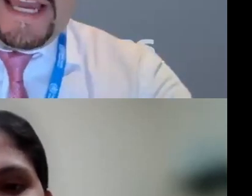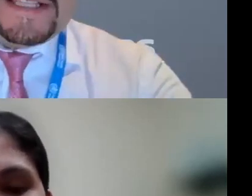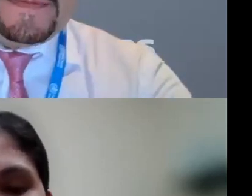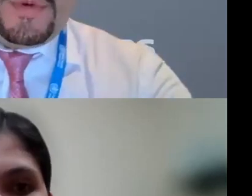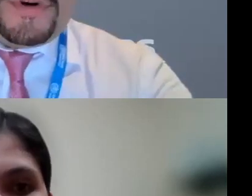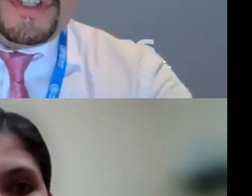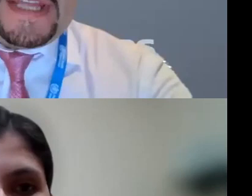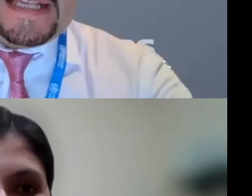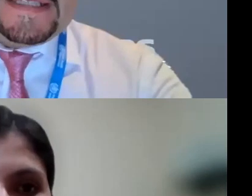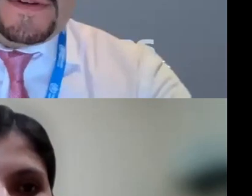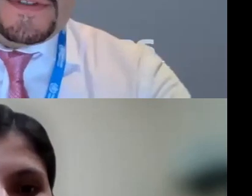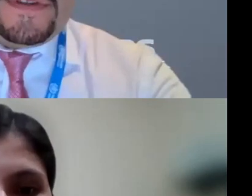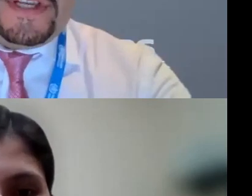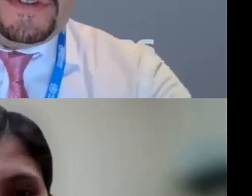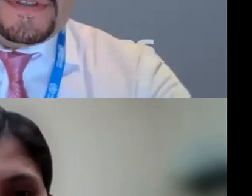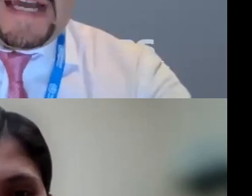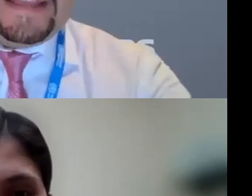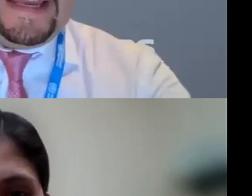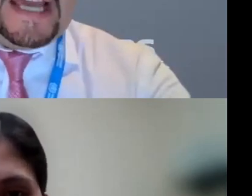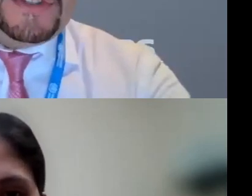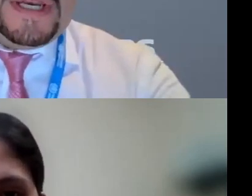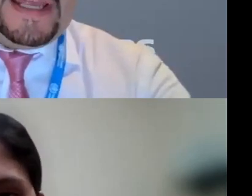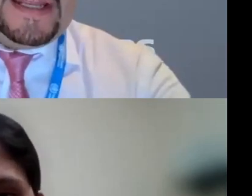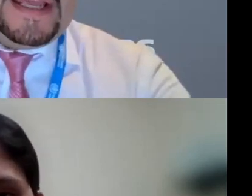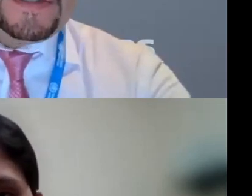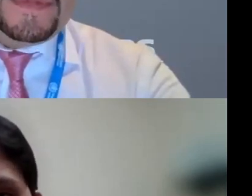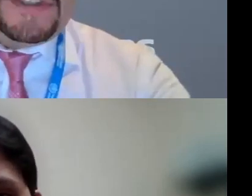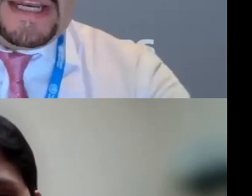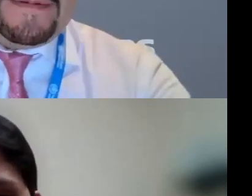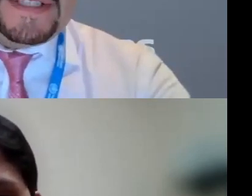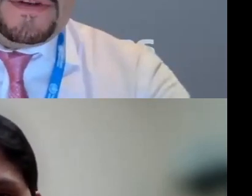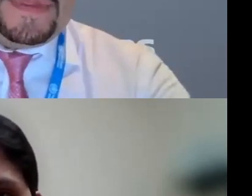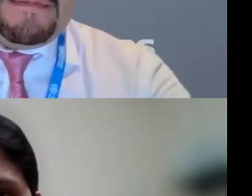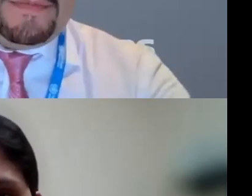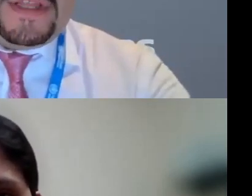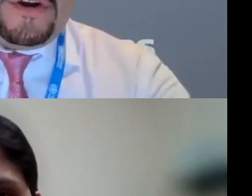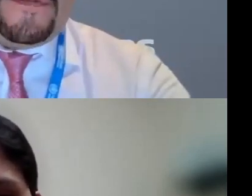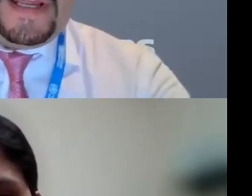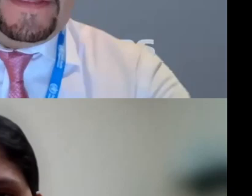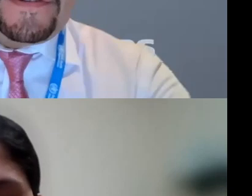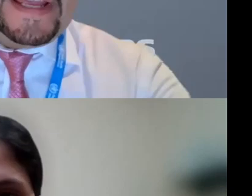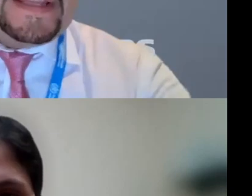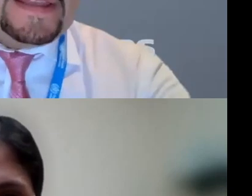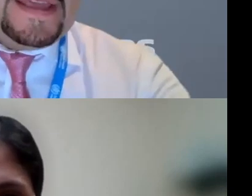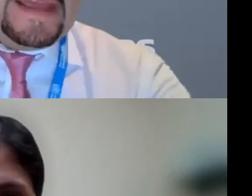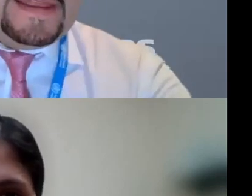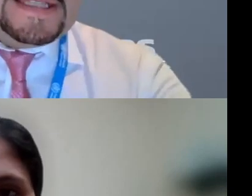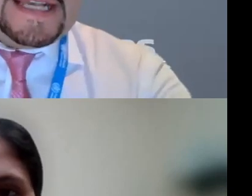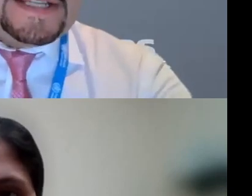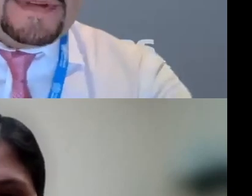Key mechanisms to operationalize these considerations at the national and subnational levels include development of